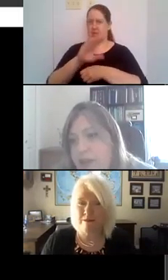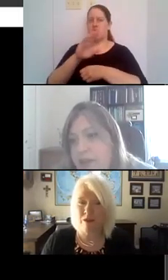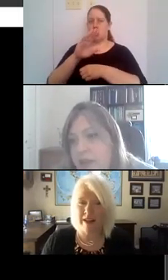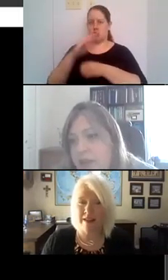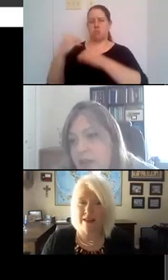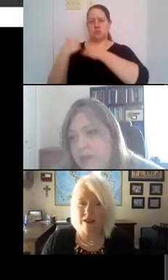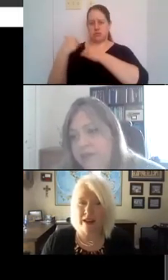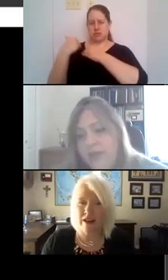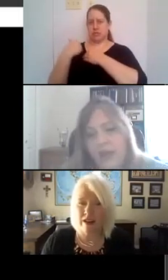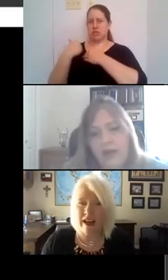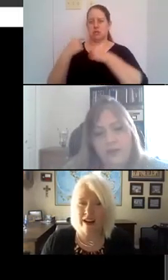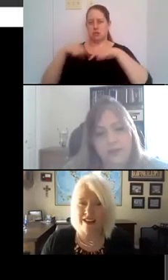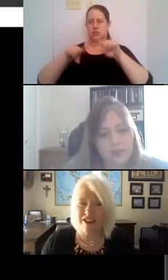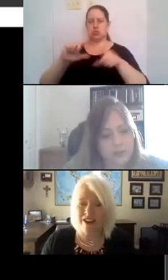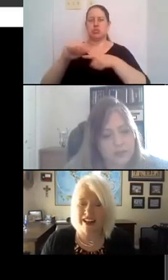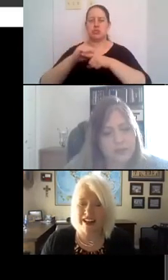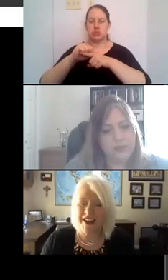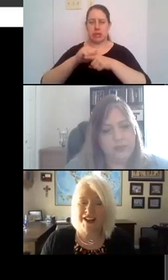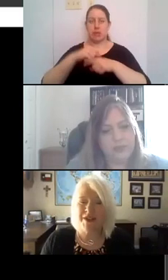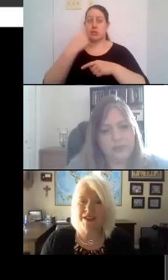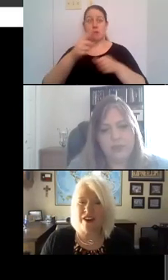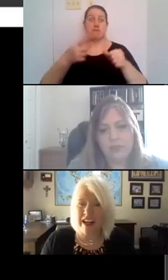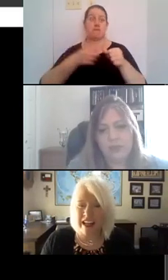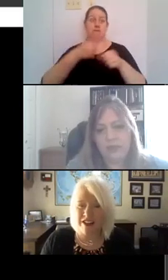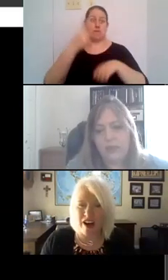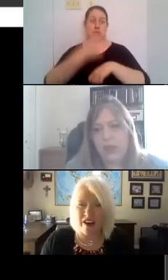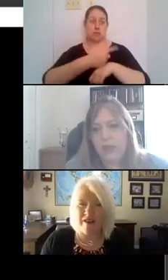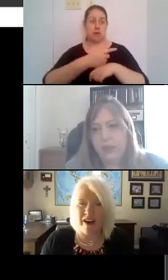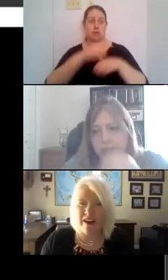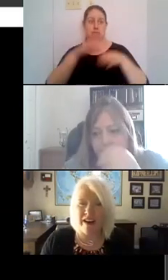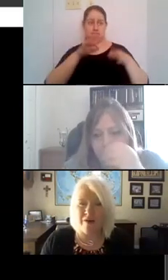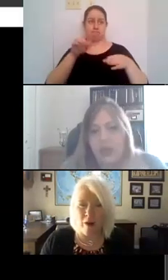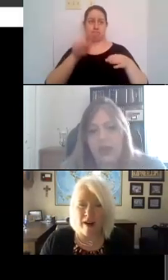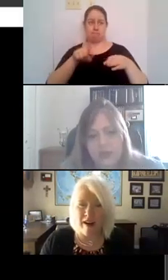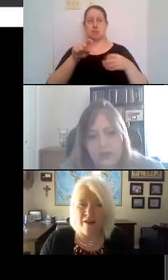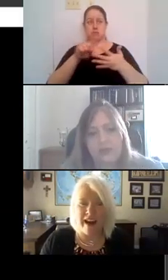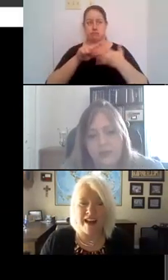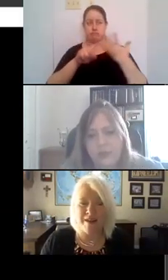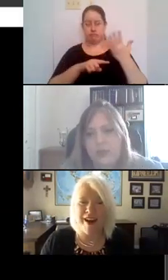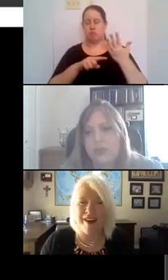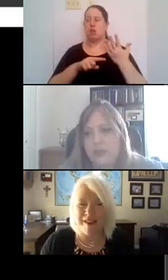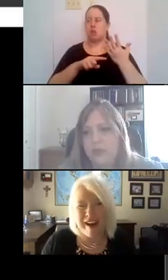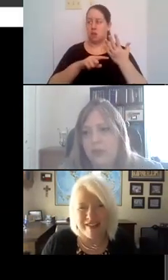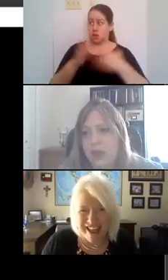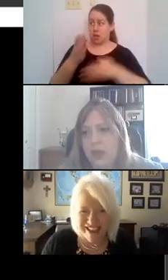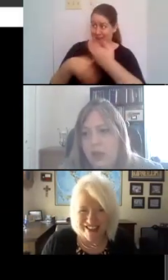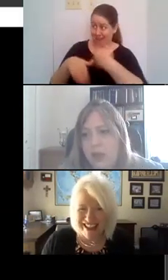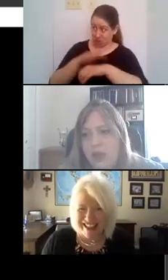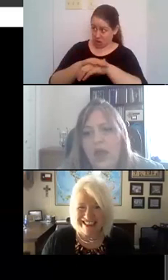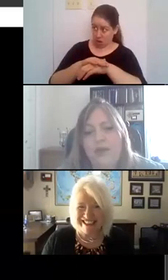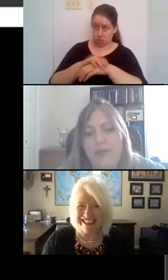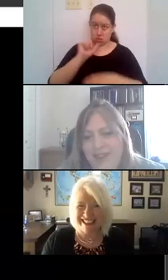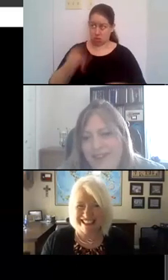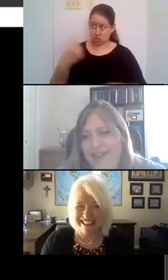day. Great. Great. Yeah. Great. So it's very hands-on, very informative, yes. And it's beyond the 5 days,